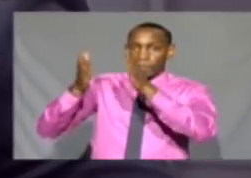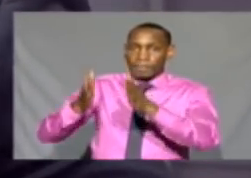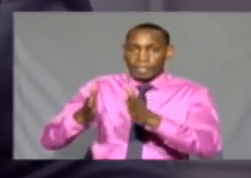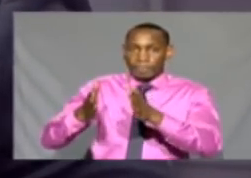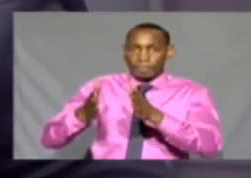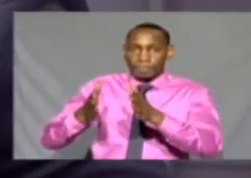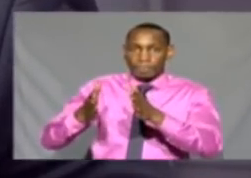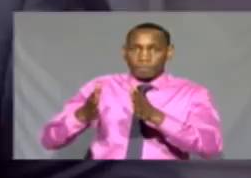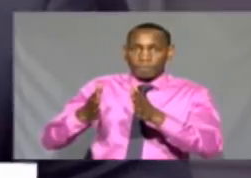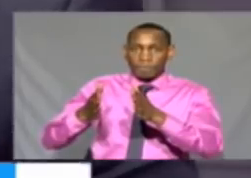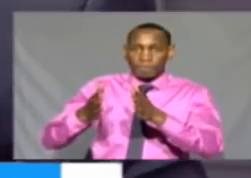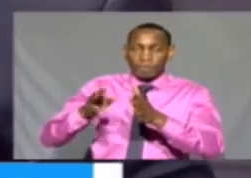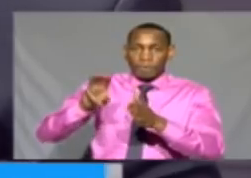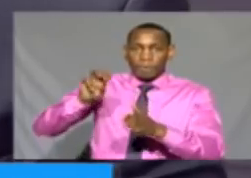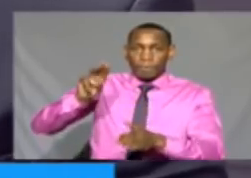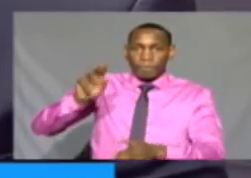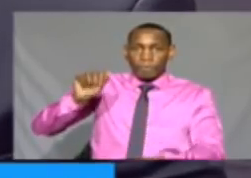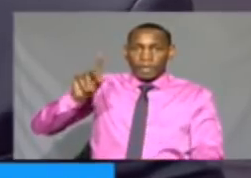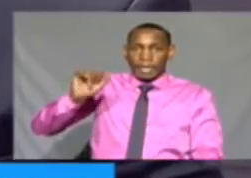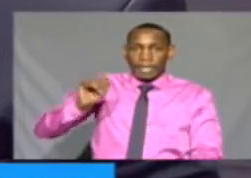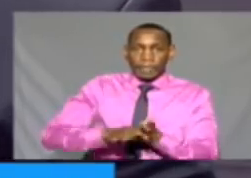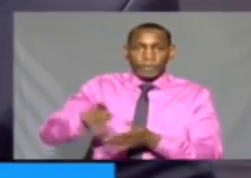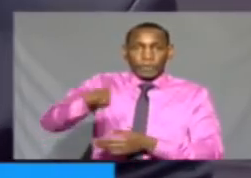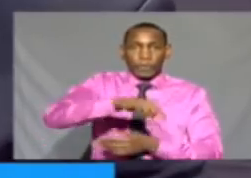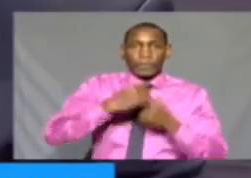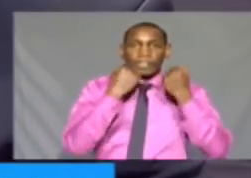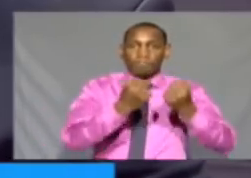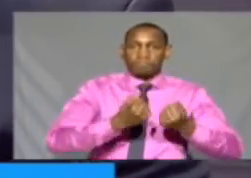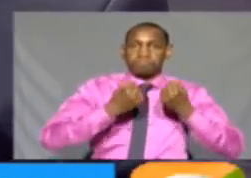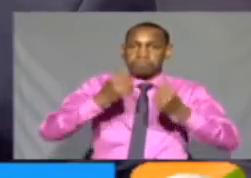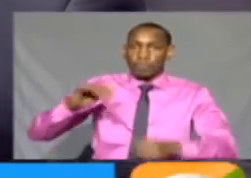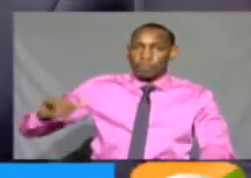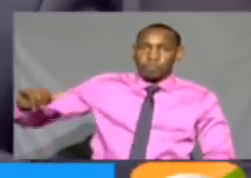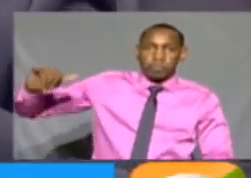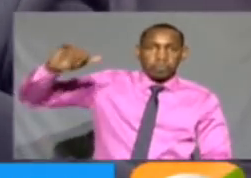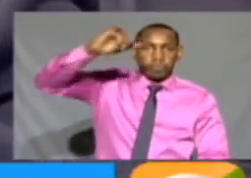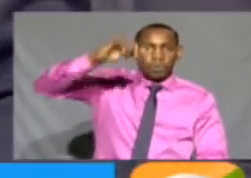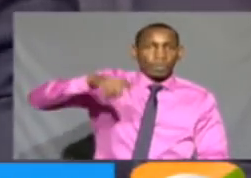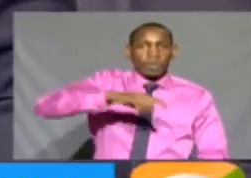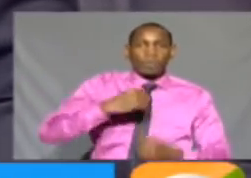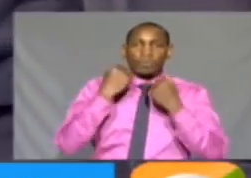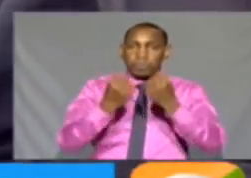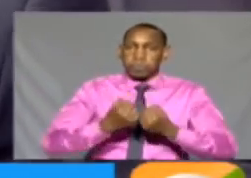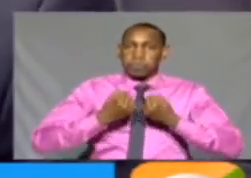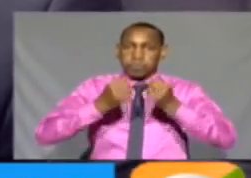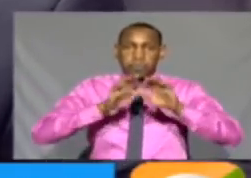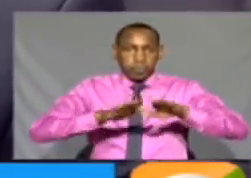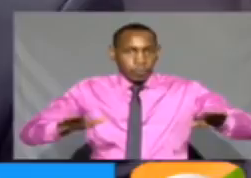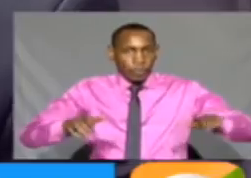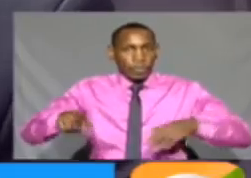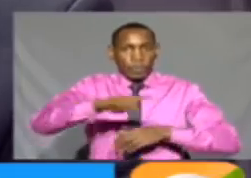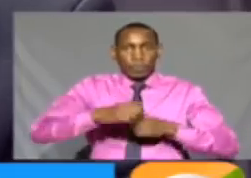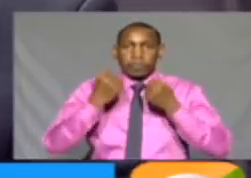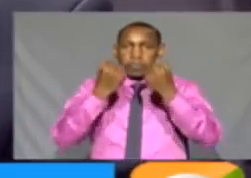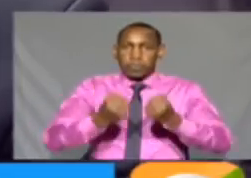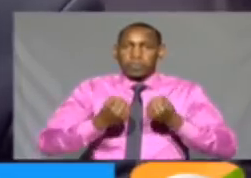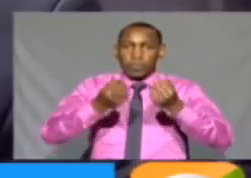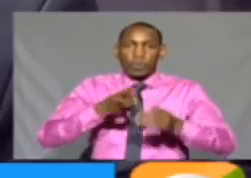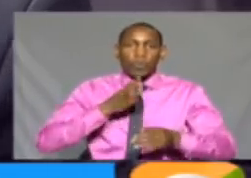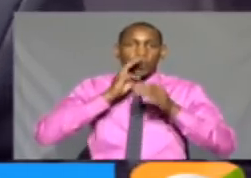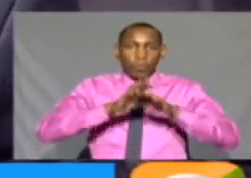102, Mwandawiro, will be saying, tuko imara angani, tuko imara ardhini, na tuko imara